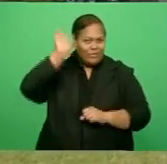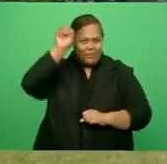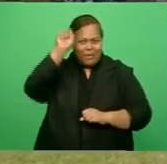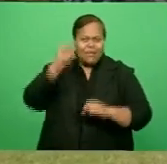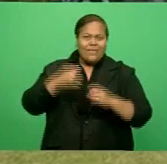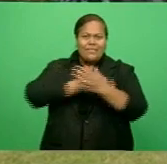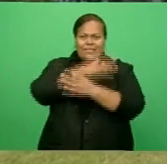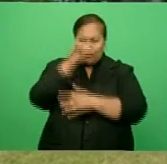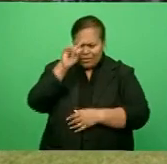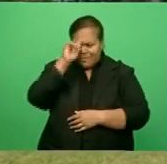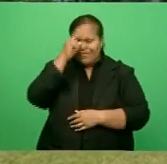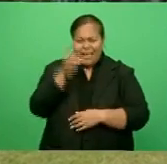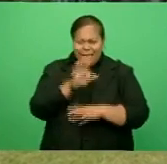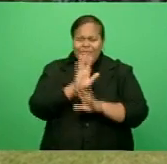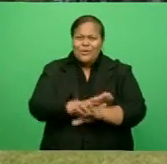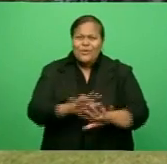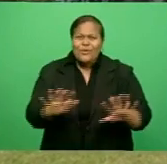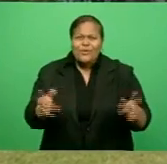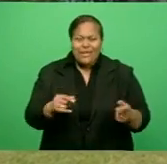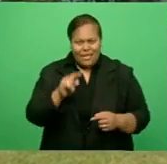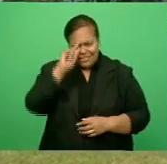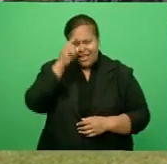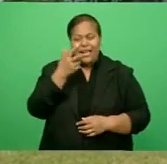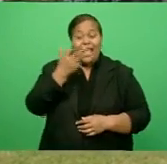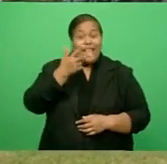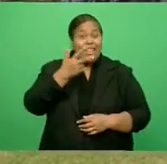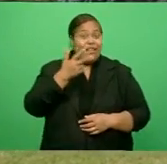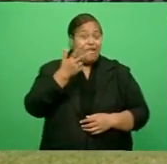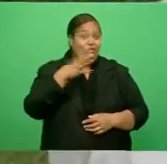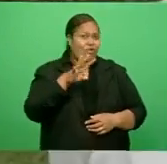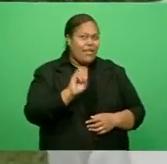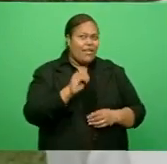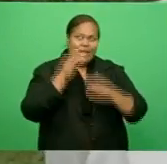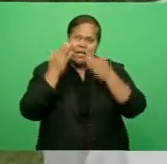in 1840 and acknowledge history.